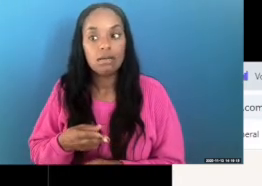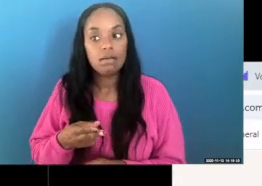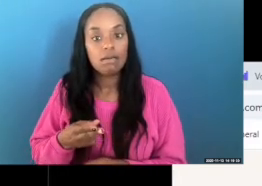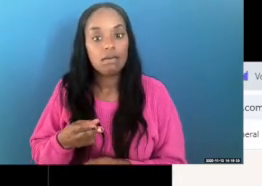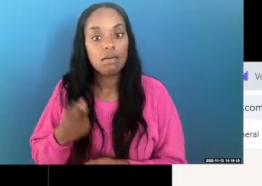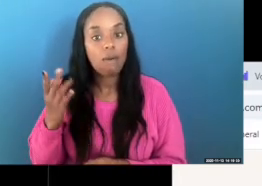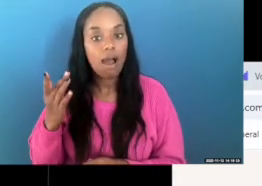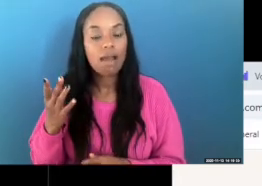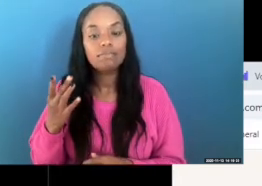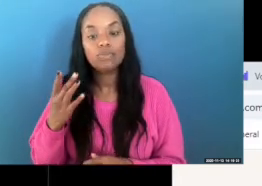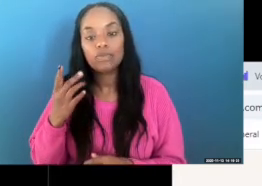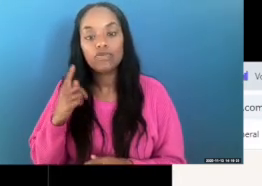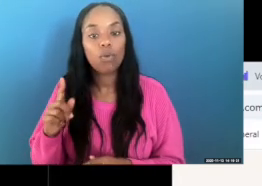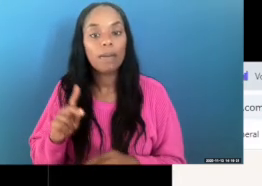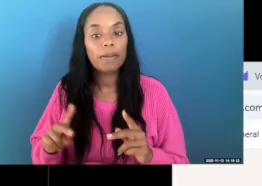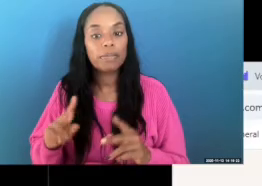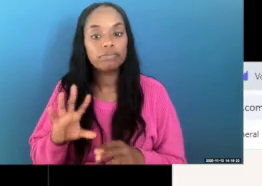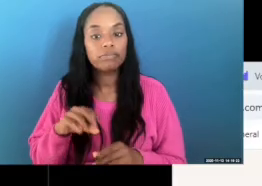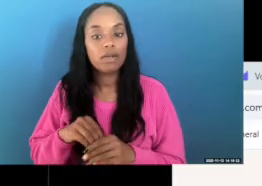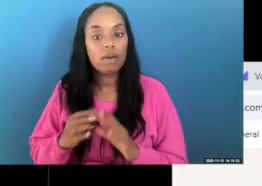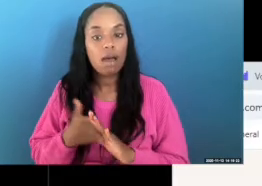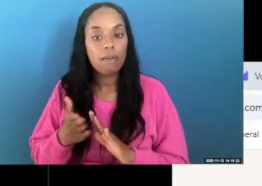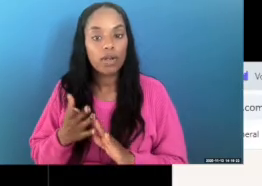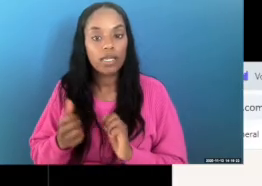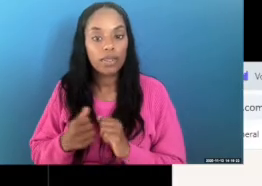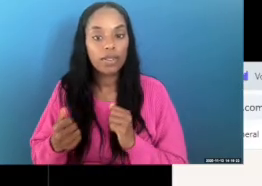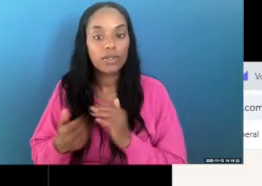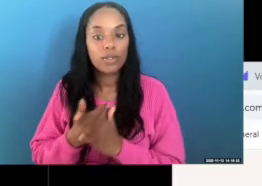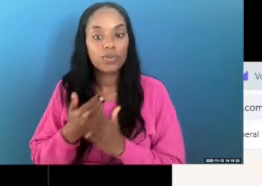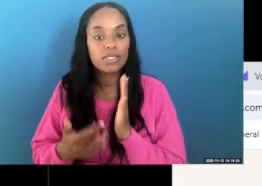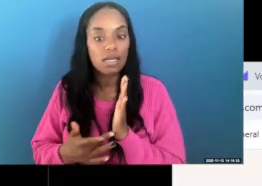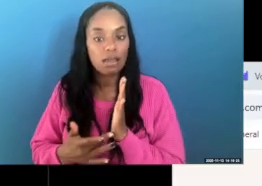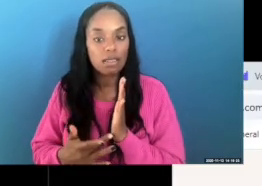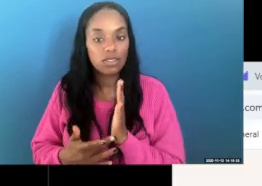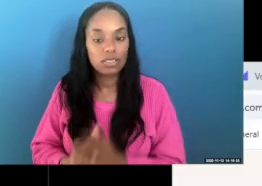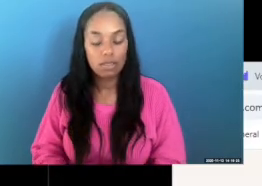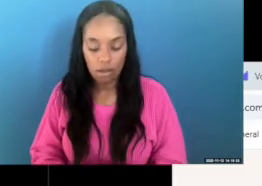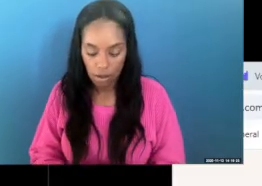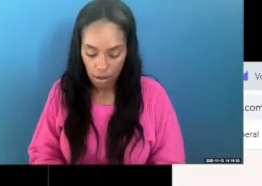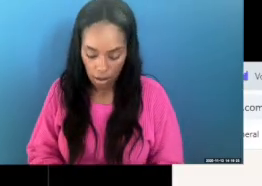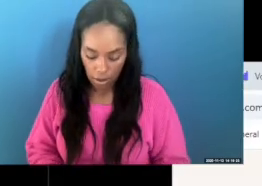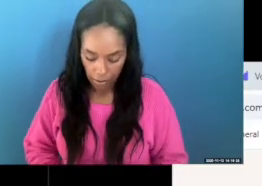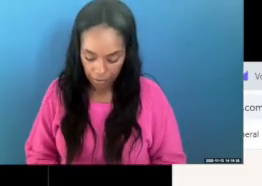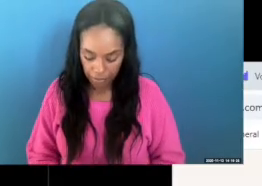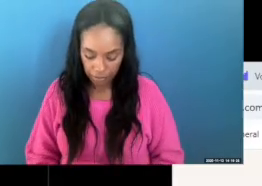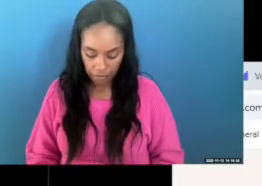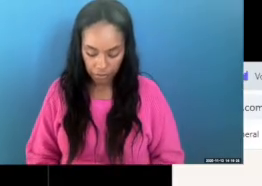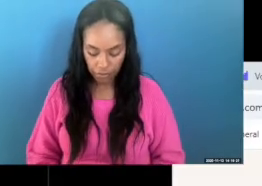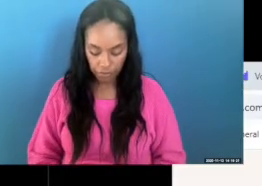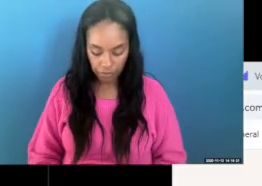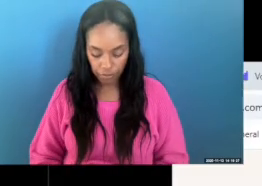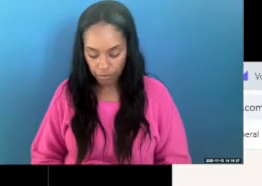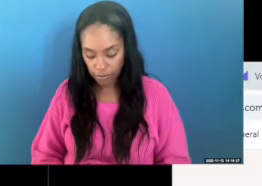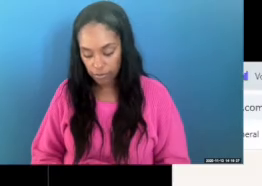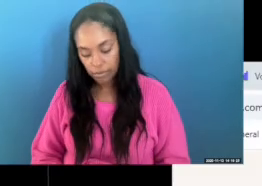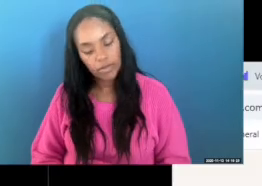everything that we have to offer a customer has to not just be equal to diesel, but substantially beat diesel to get people